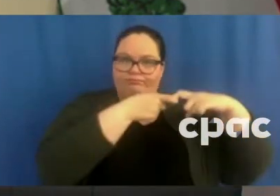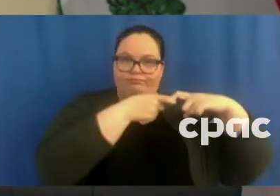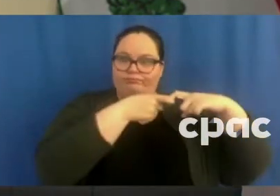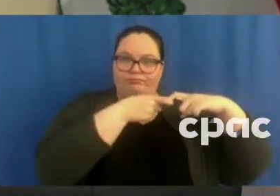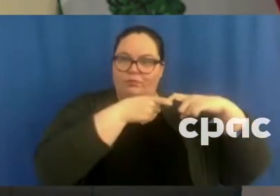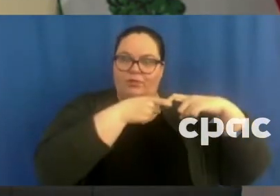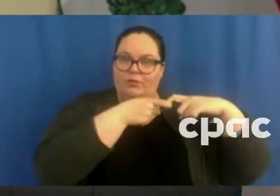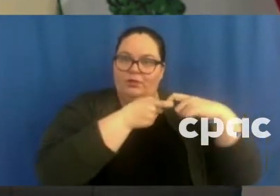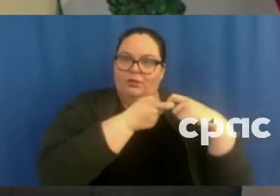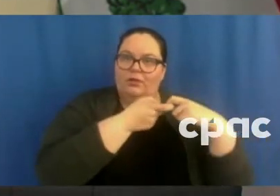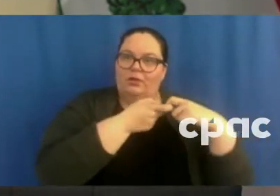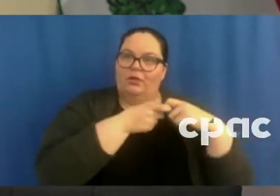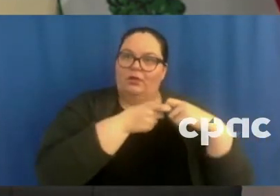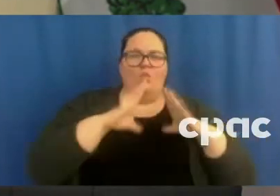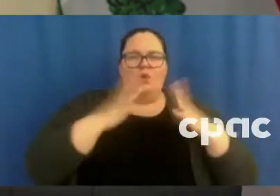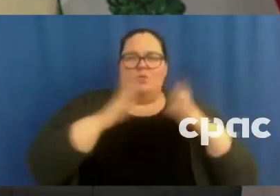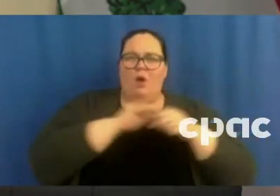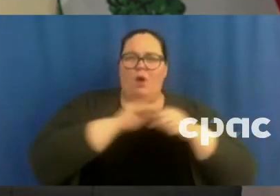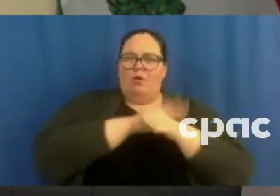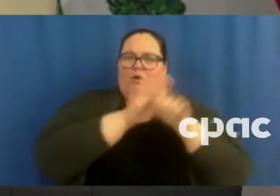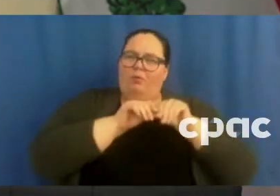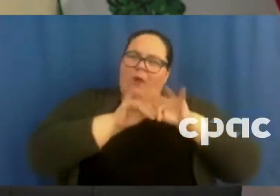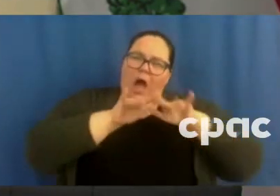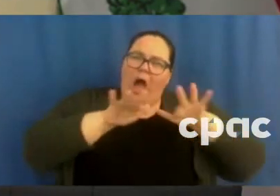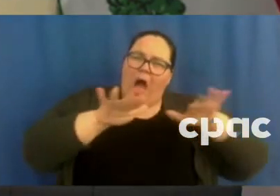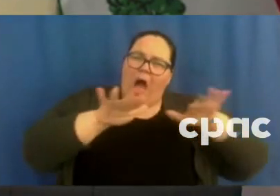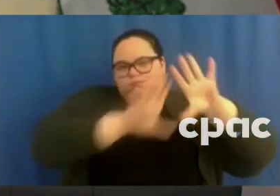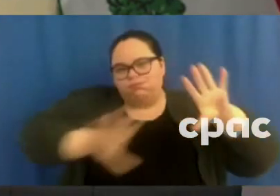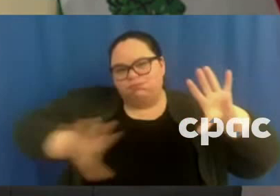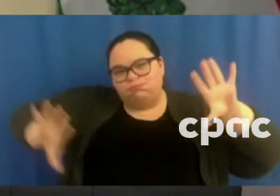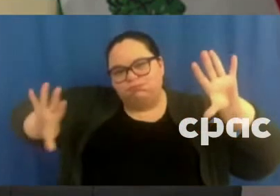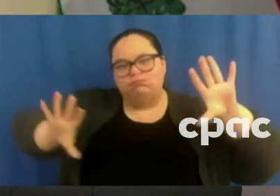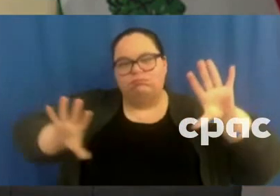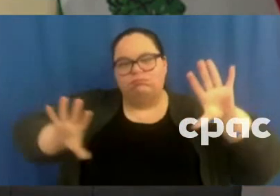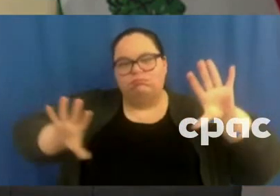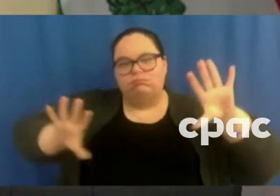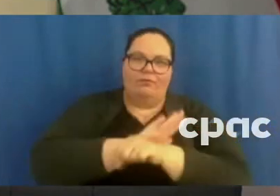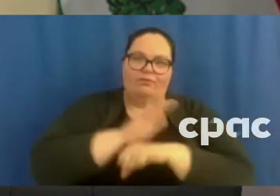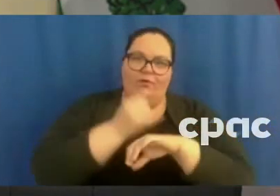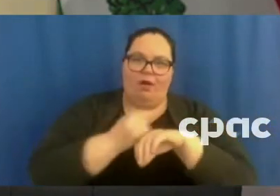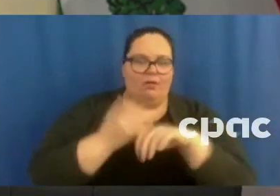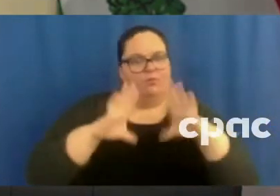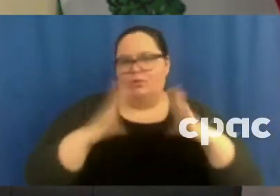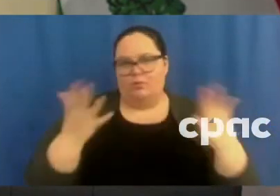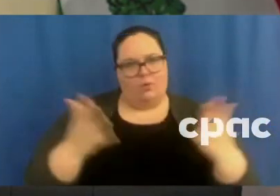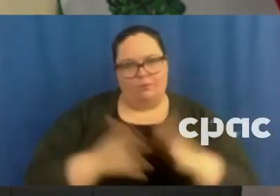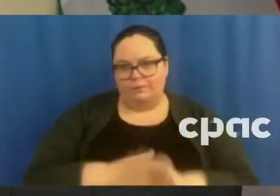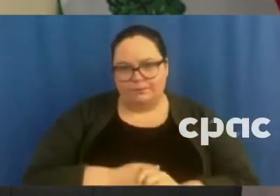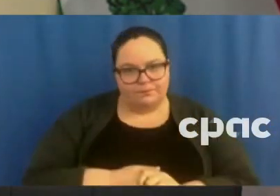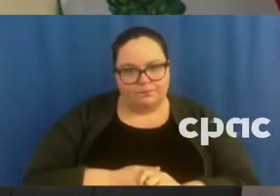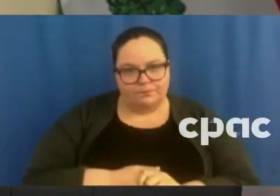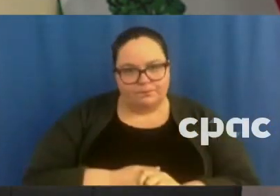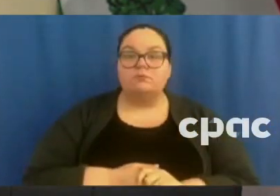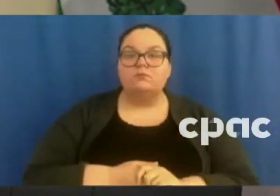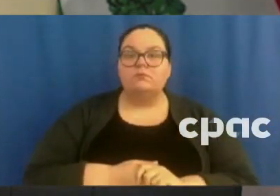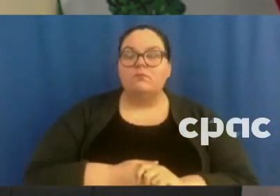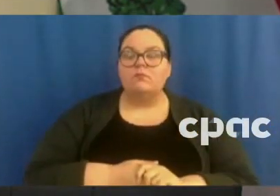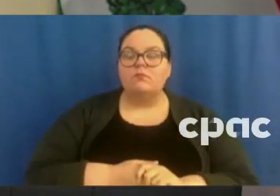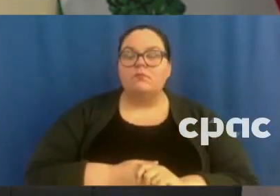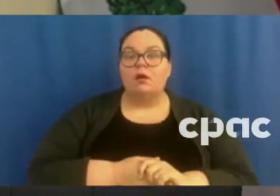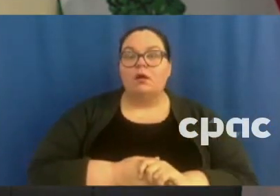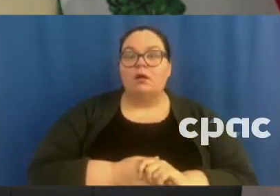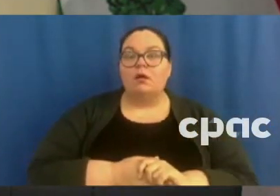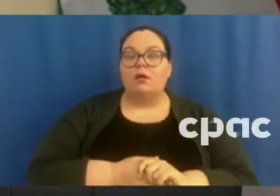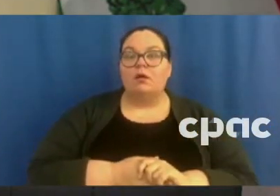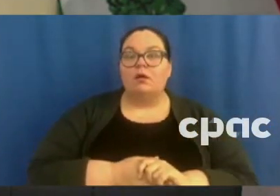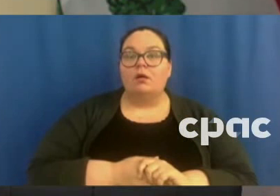this virus and prevent it from spreading to the full extent that we can. We will learn from the past experiences